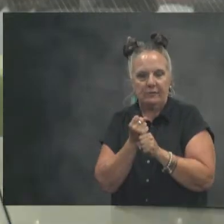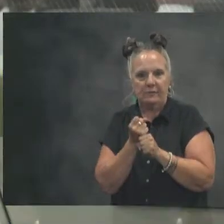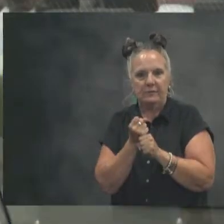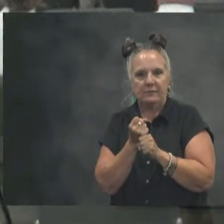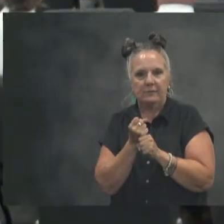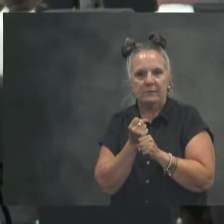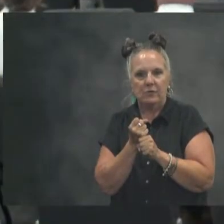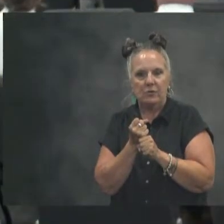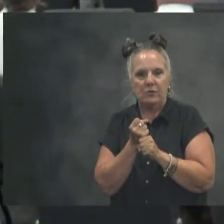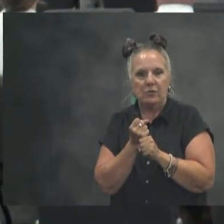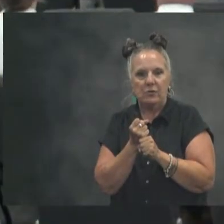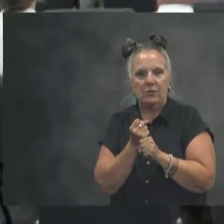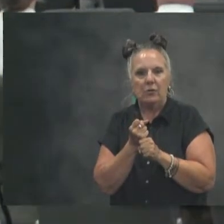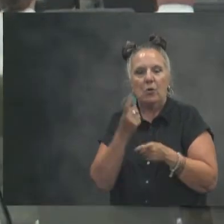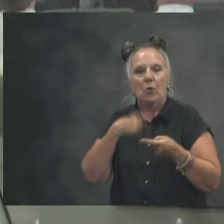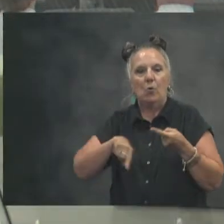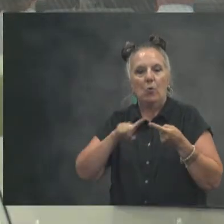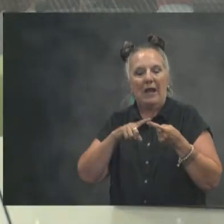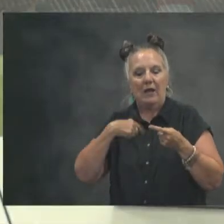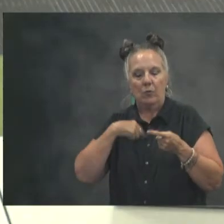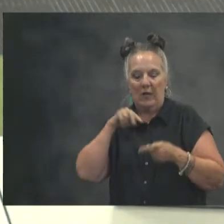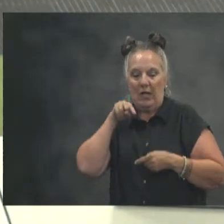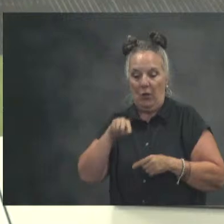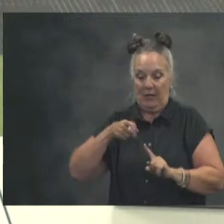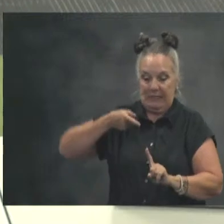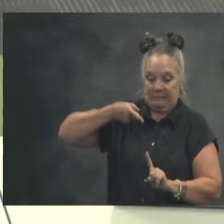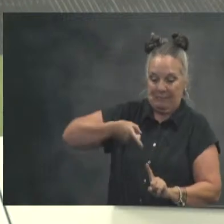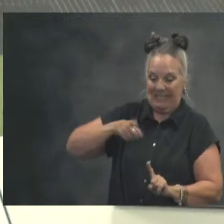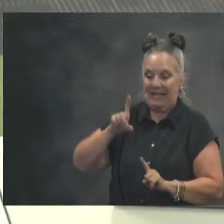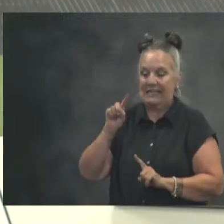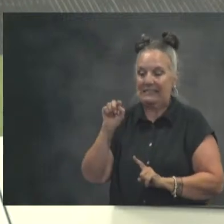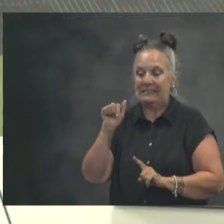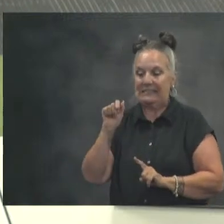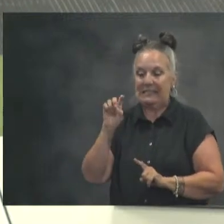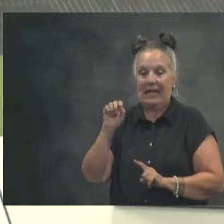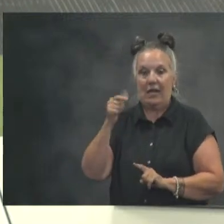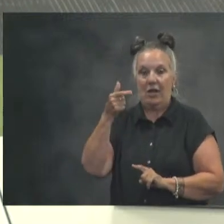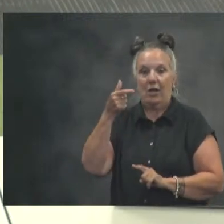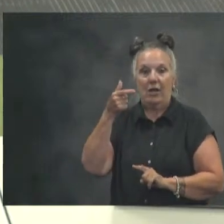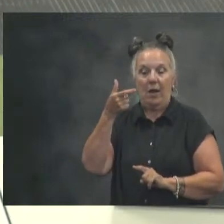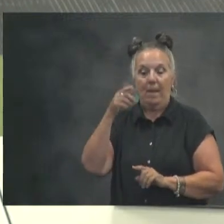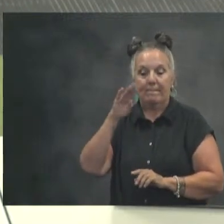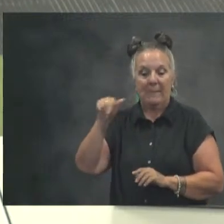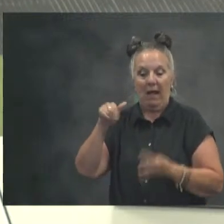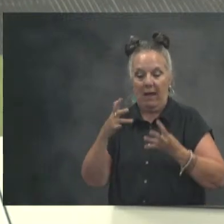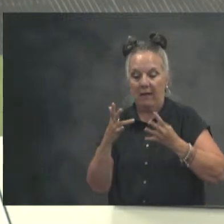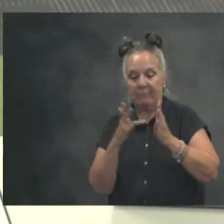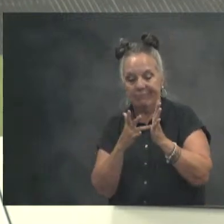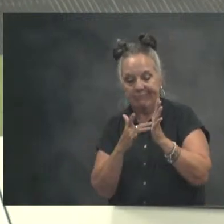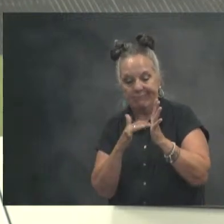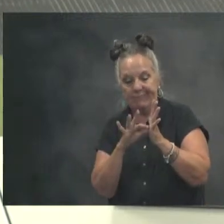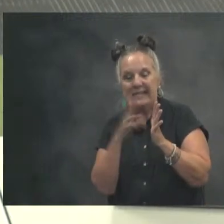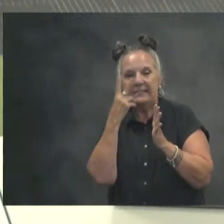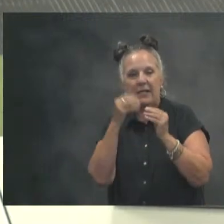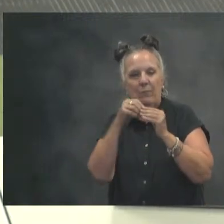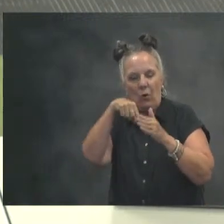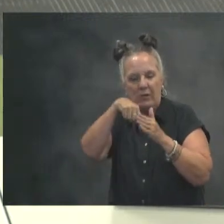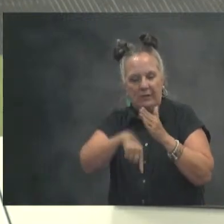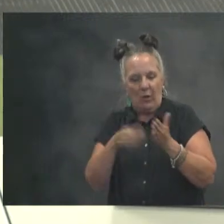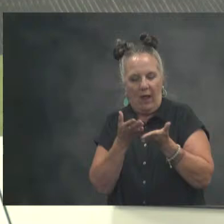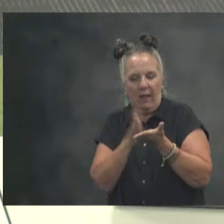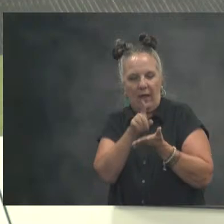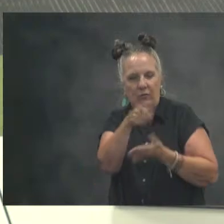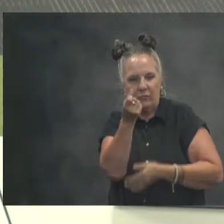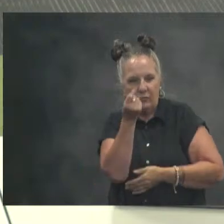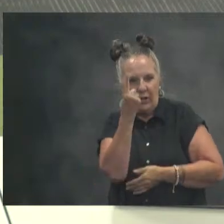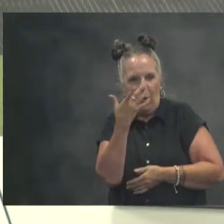So when we build out the KPIs and we look at the specific data by grade level, I think you'll see more detail that would allow you to understand